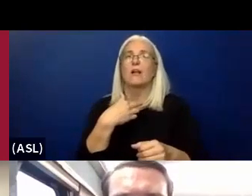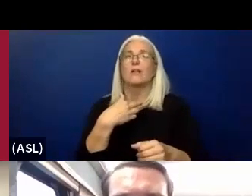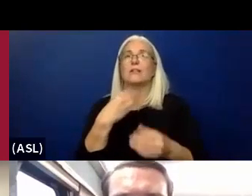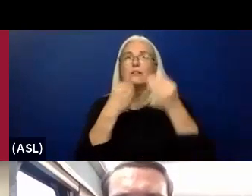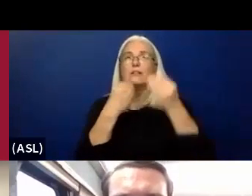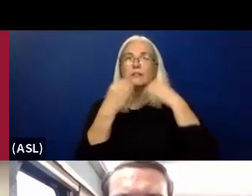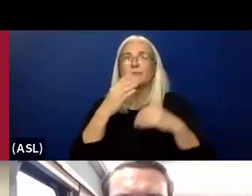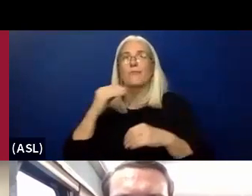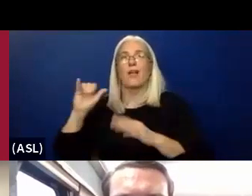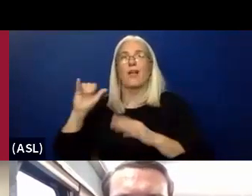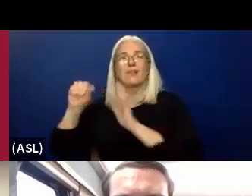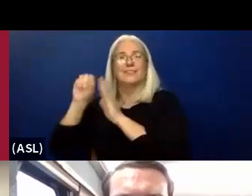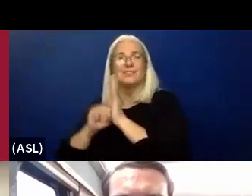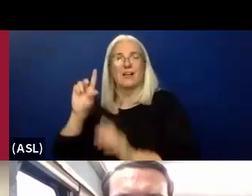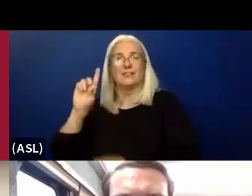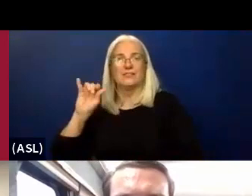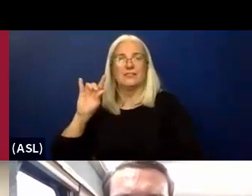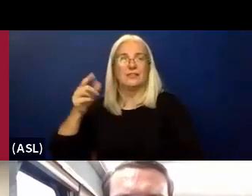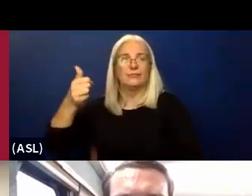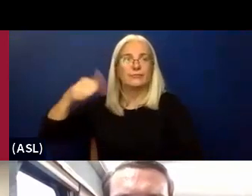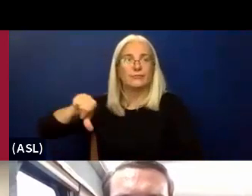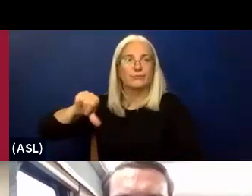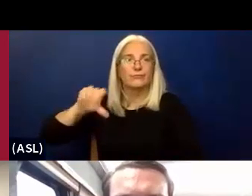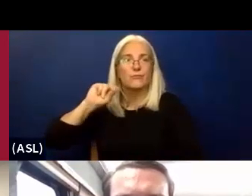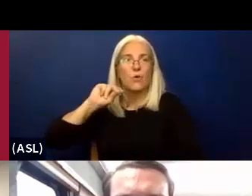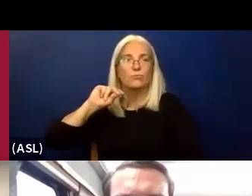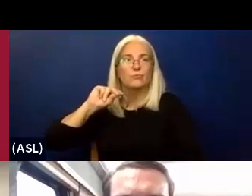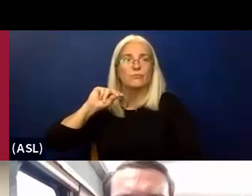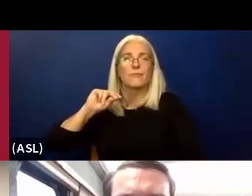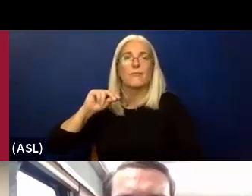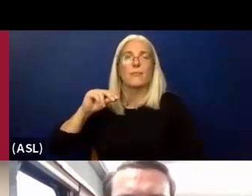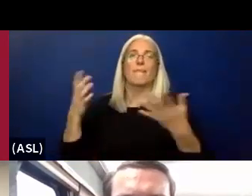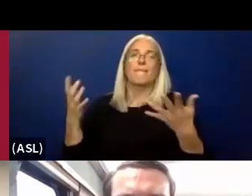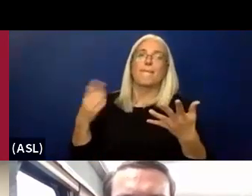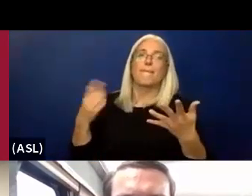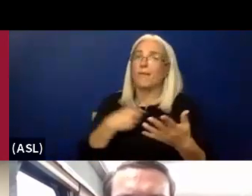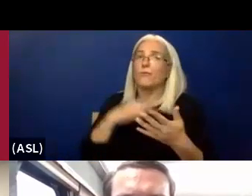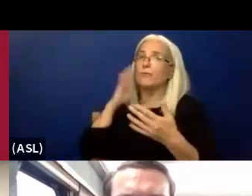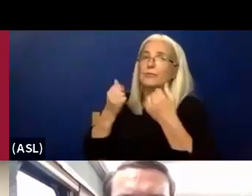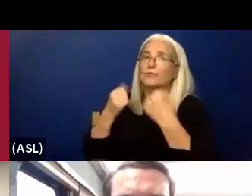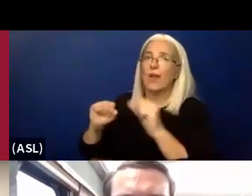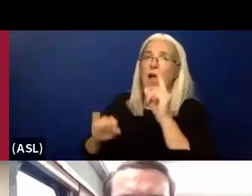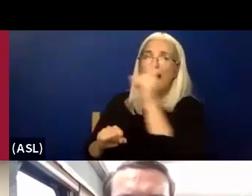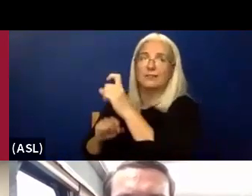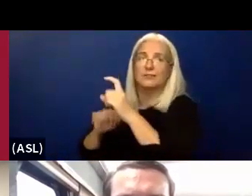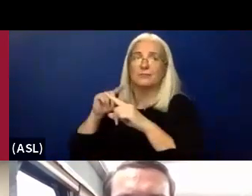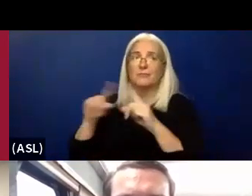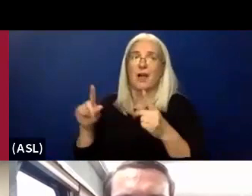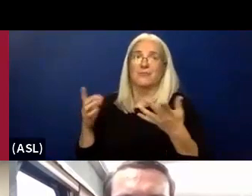denied. So I think it's worth us asking, especially if the situation with the air quality being so